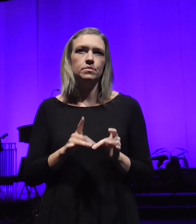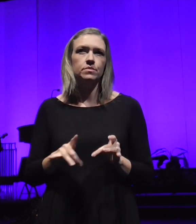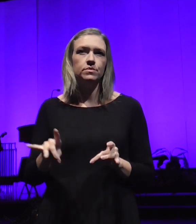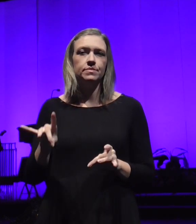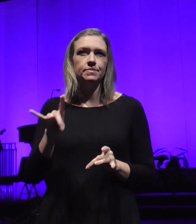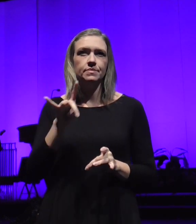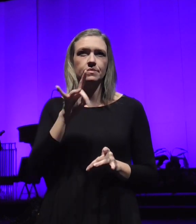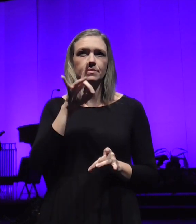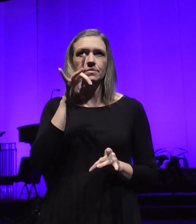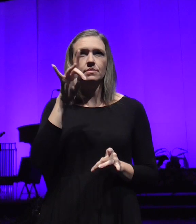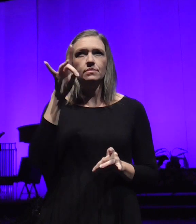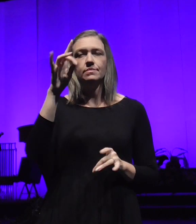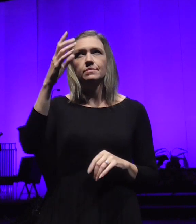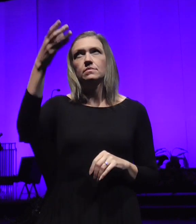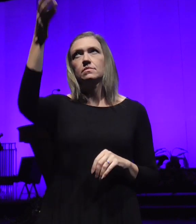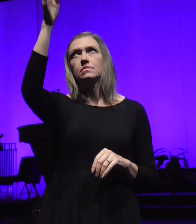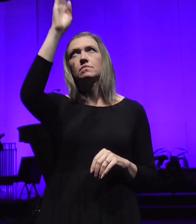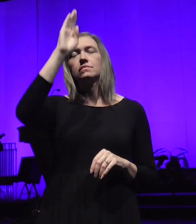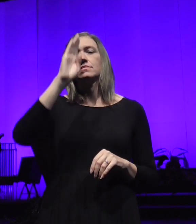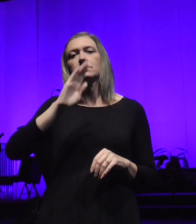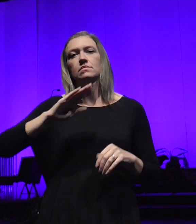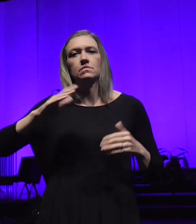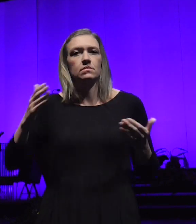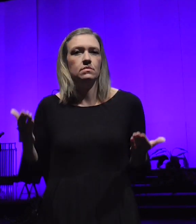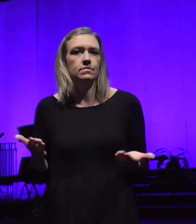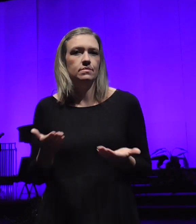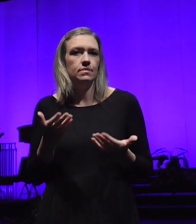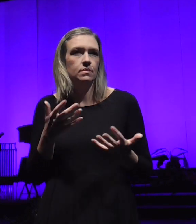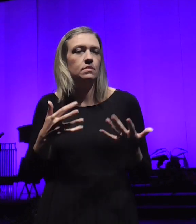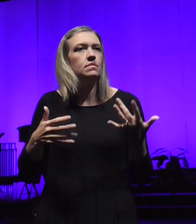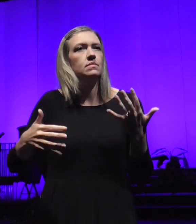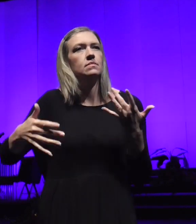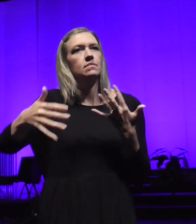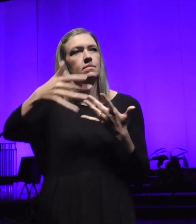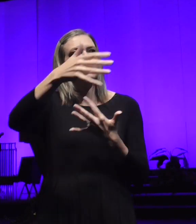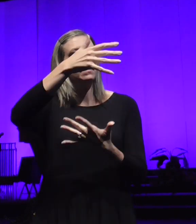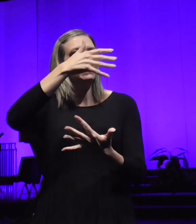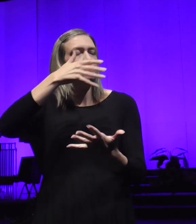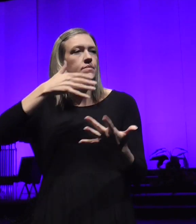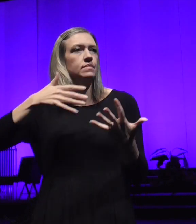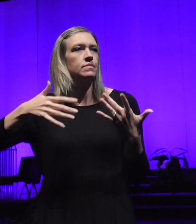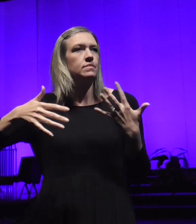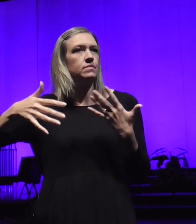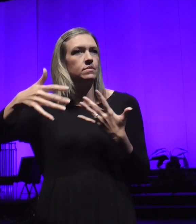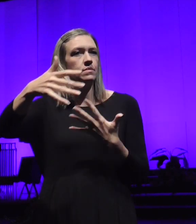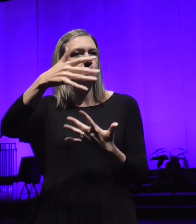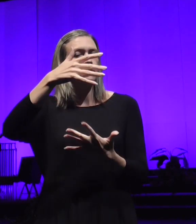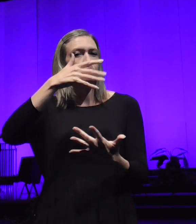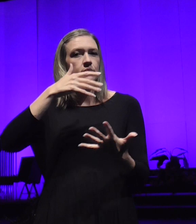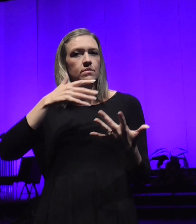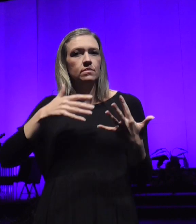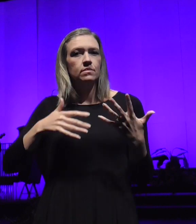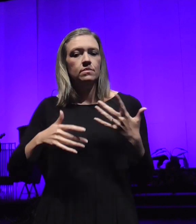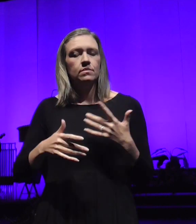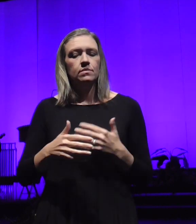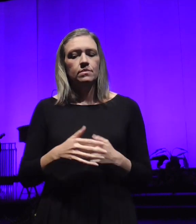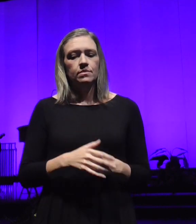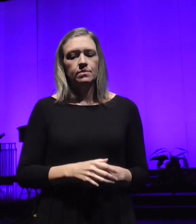Surely the presence of God is in this place.